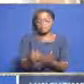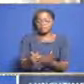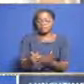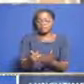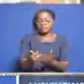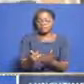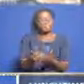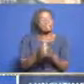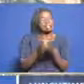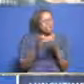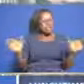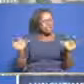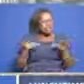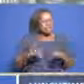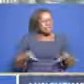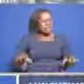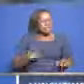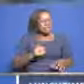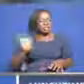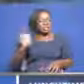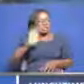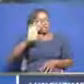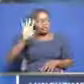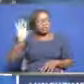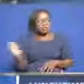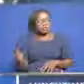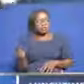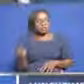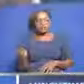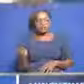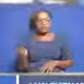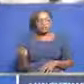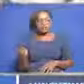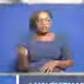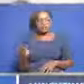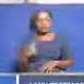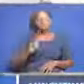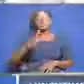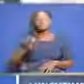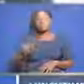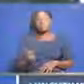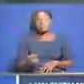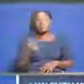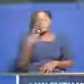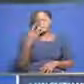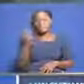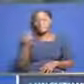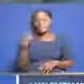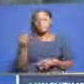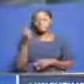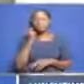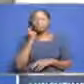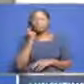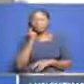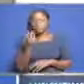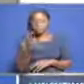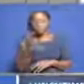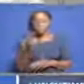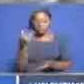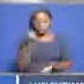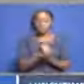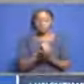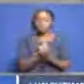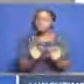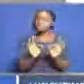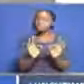the largest market in East Africa, with a capacity of 2,300 stalls and modern offices